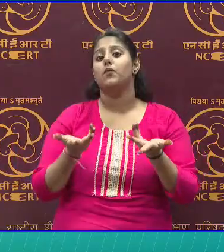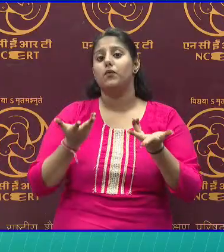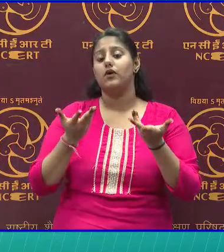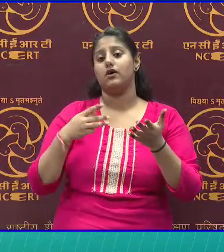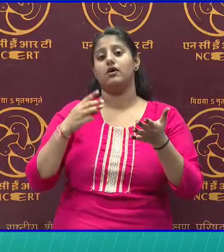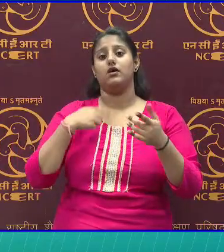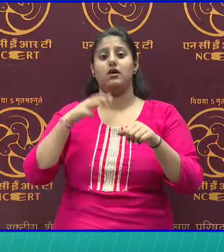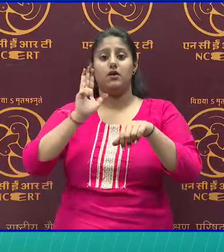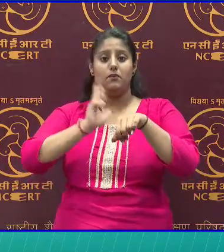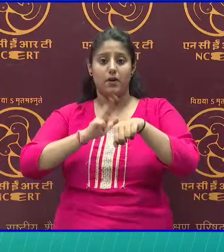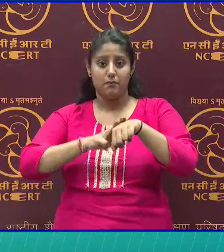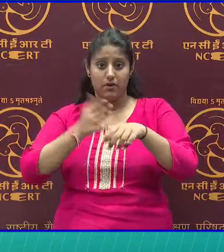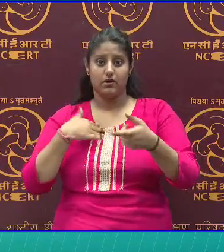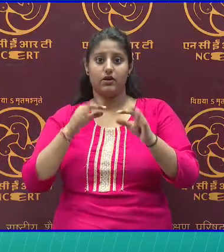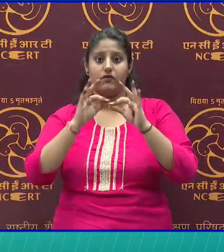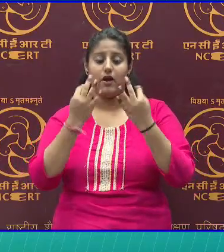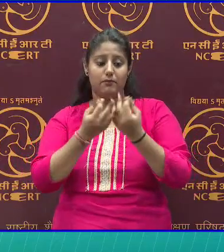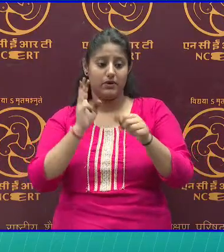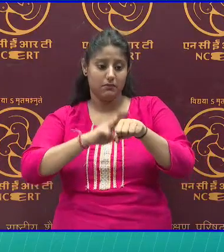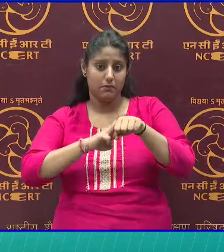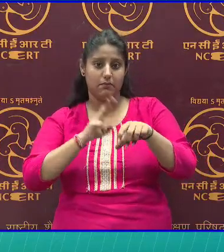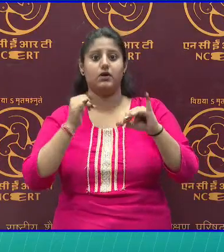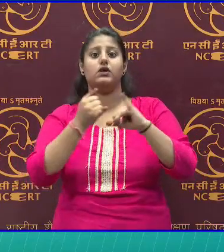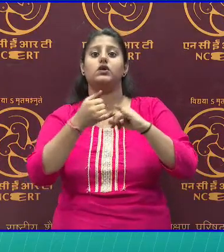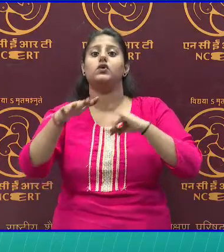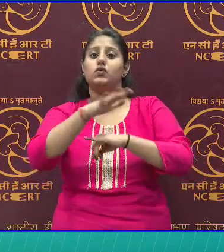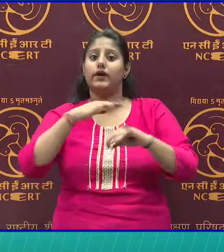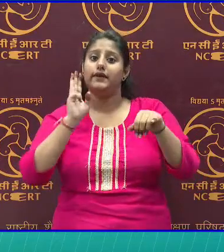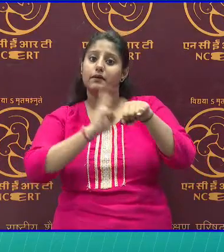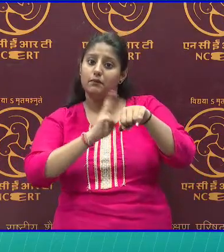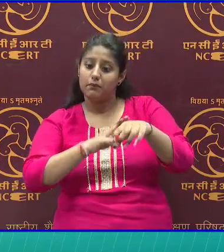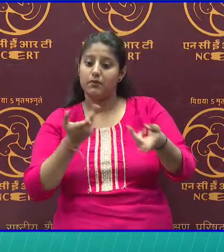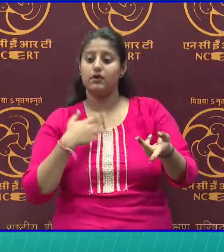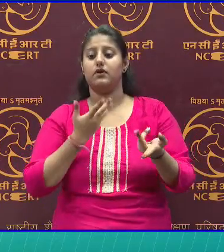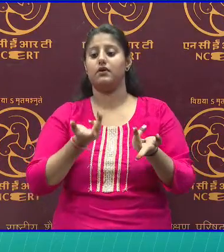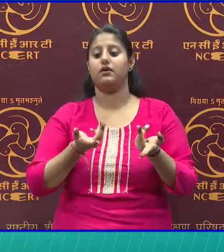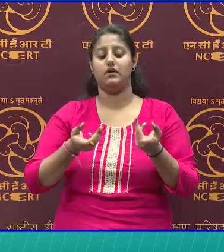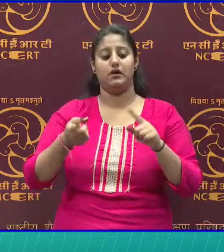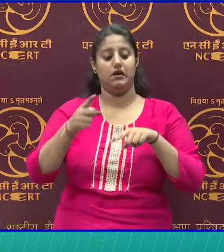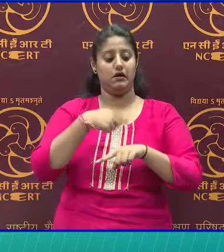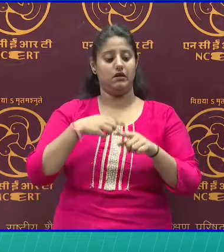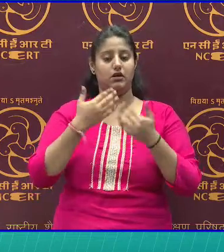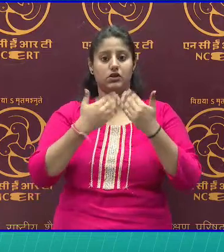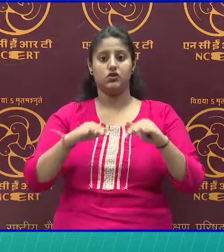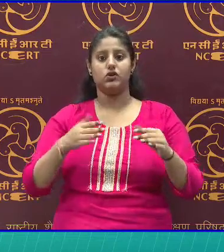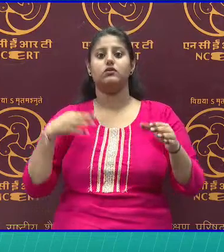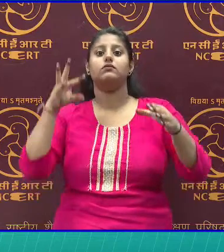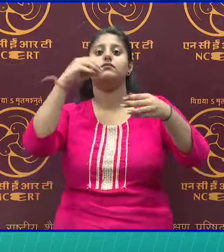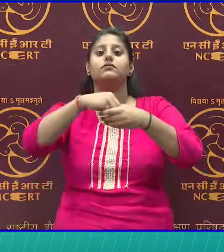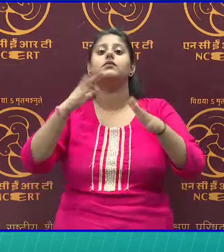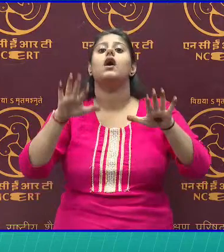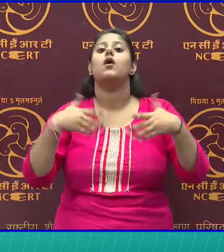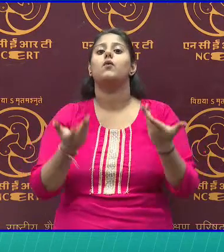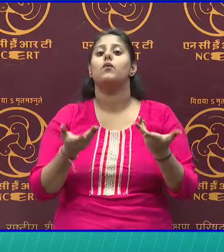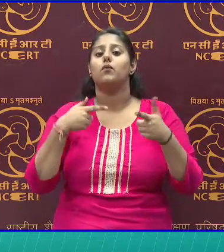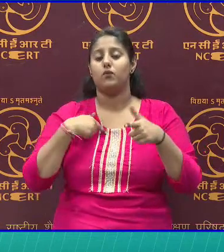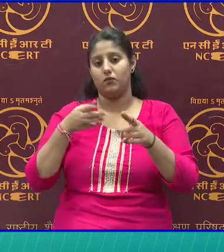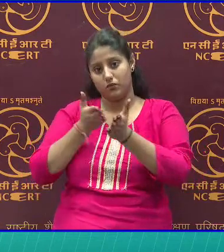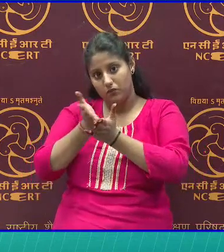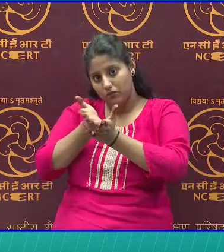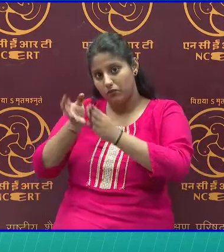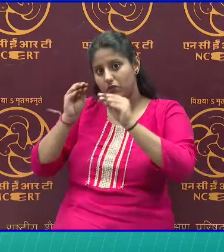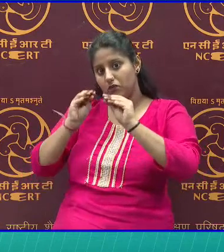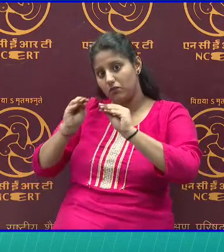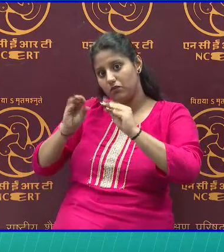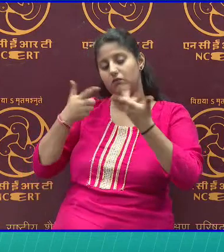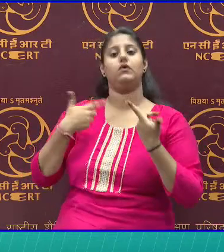member in the community, what a child can do, and what kind of changes the child is envisaging in a community. So that element, for that we have